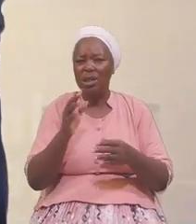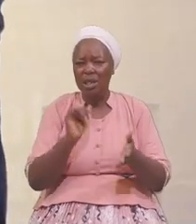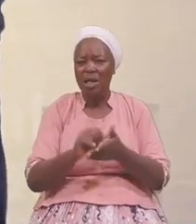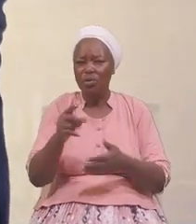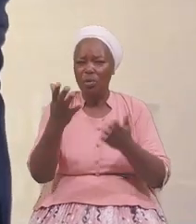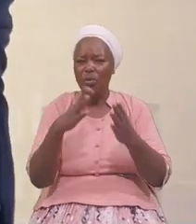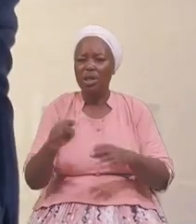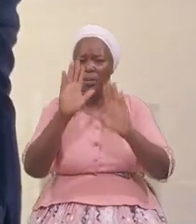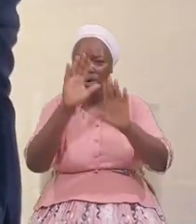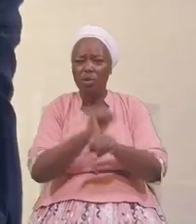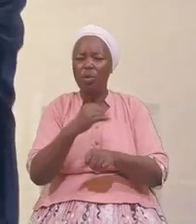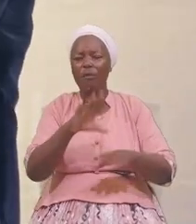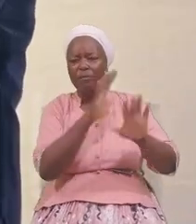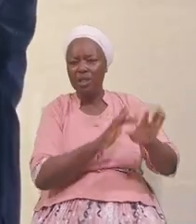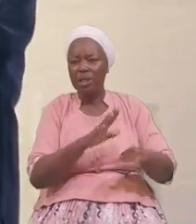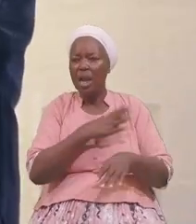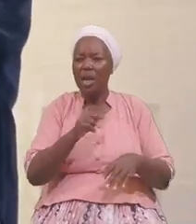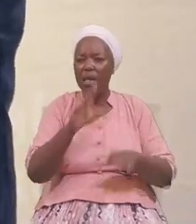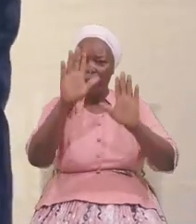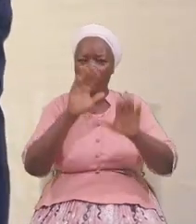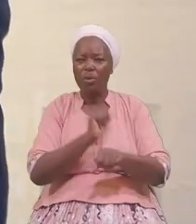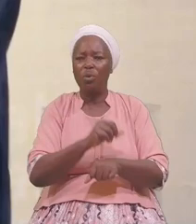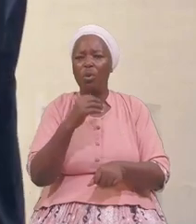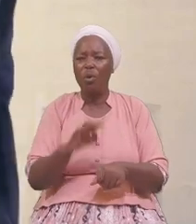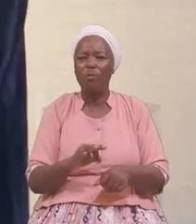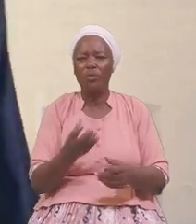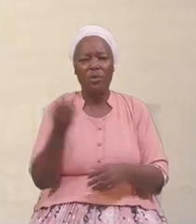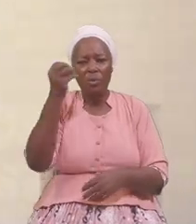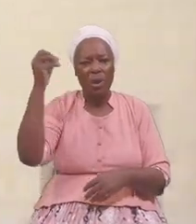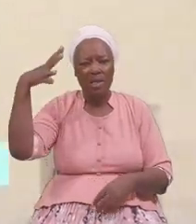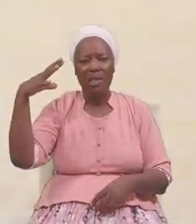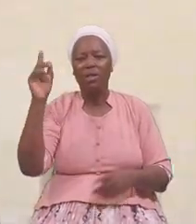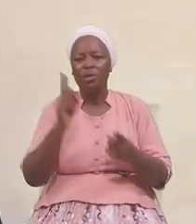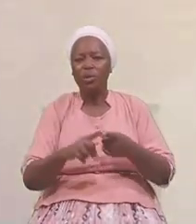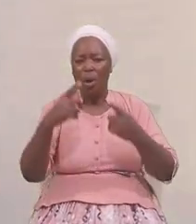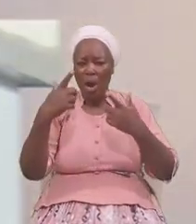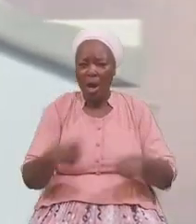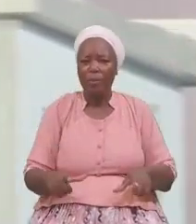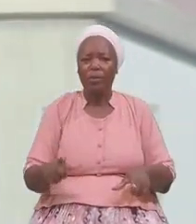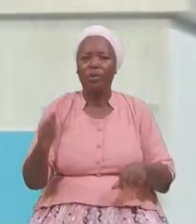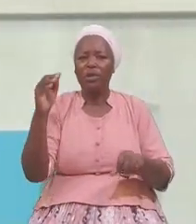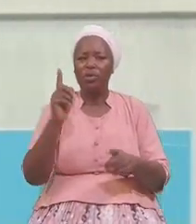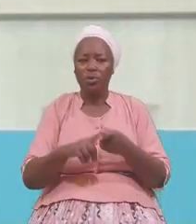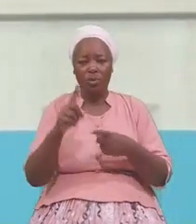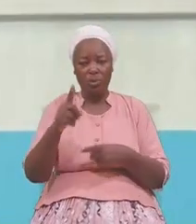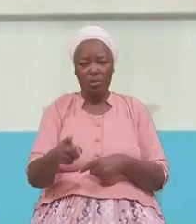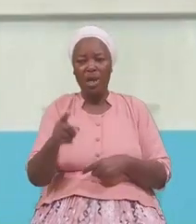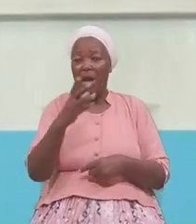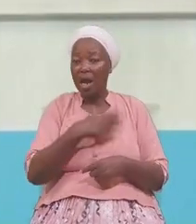the miracle of mercy and the miracle of grace to happen unto you. And